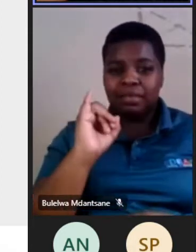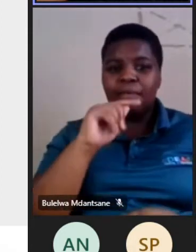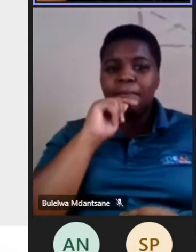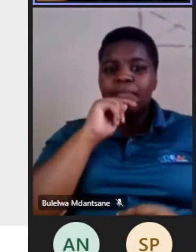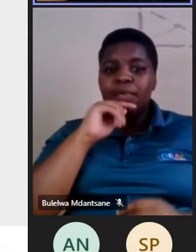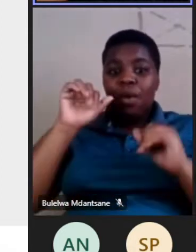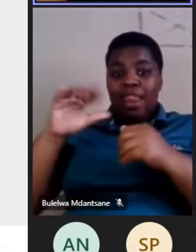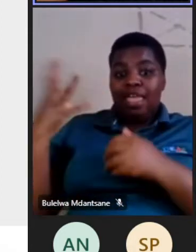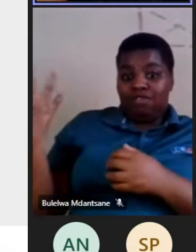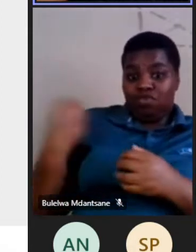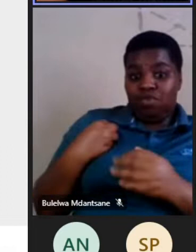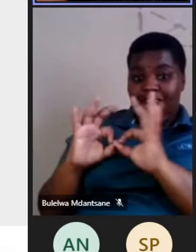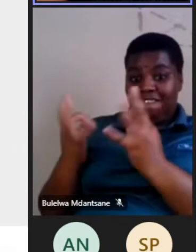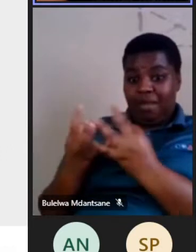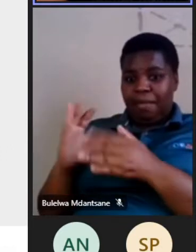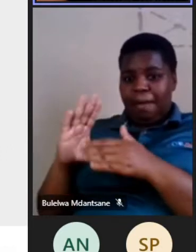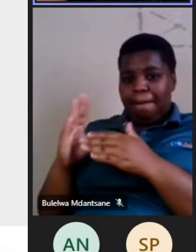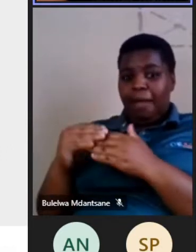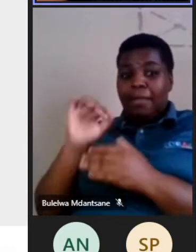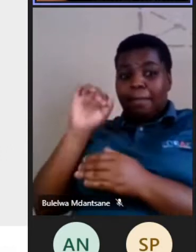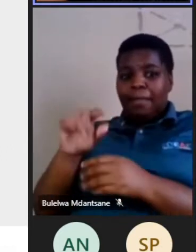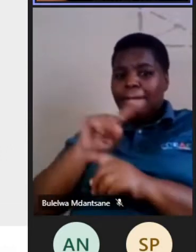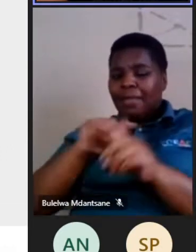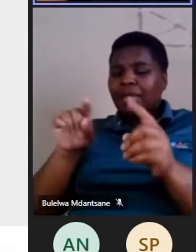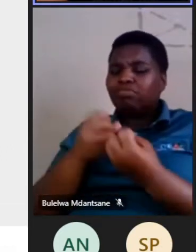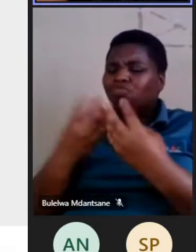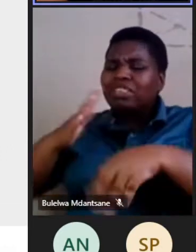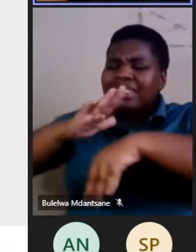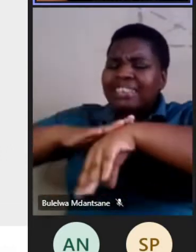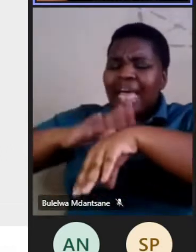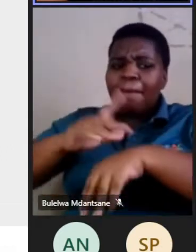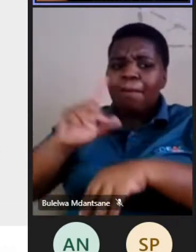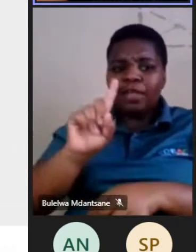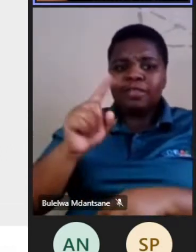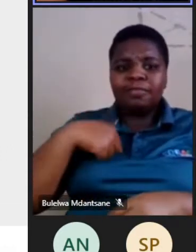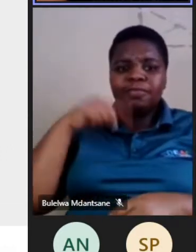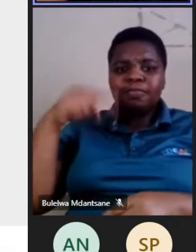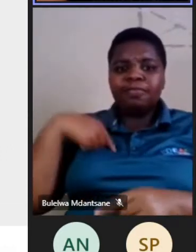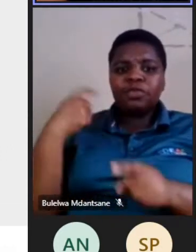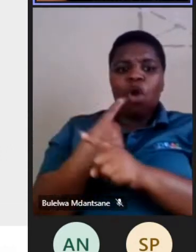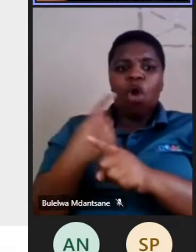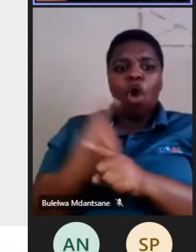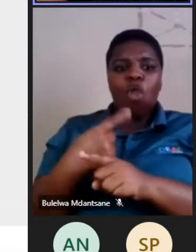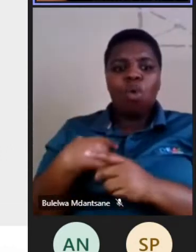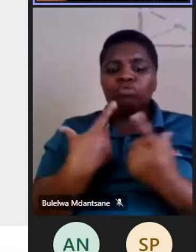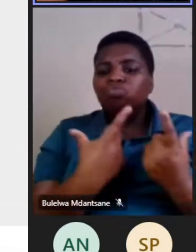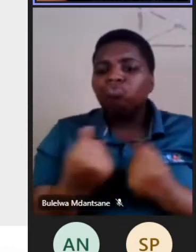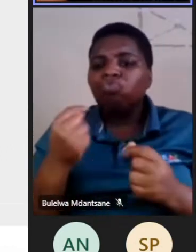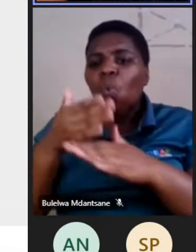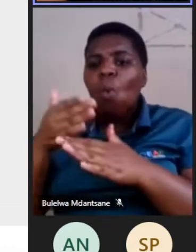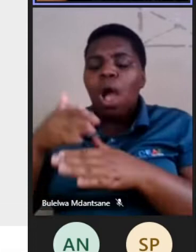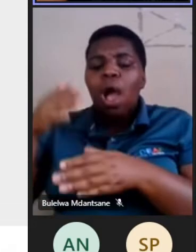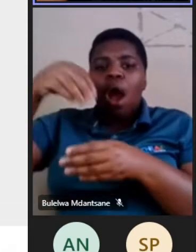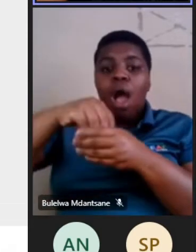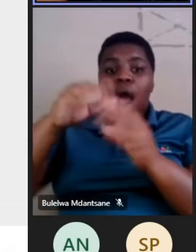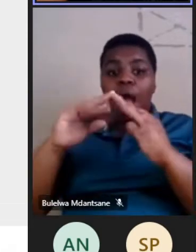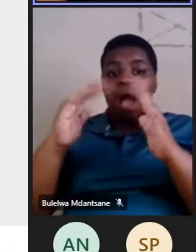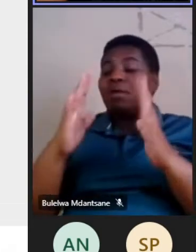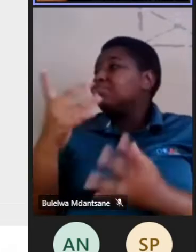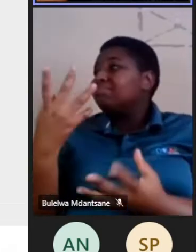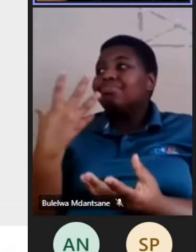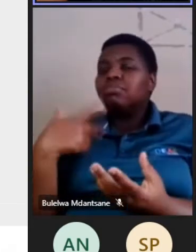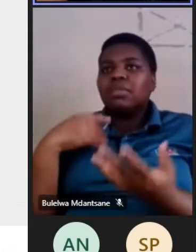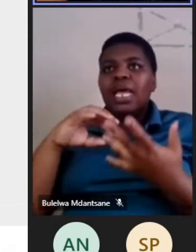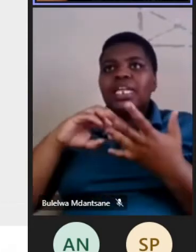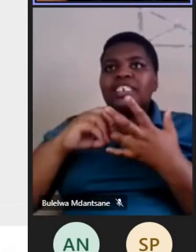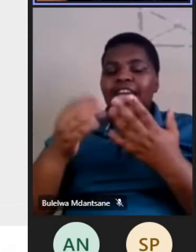with the family, and most of the time I have to do the chores in the house. And when I'm trying to study, the kids are disturbing,